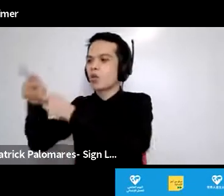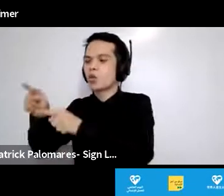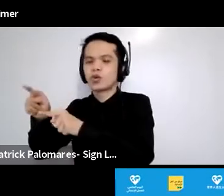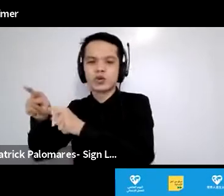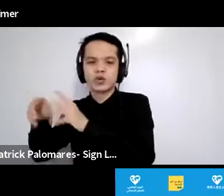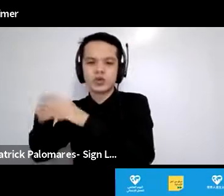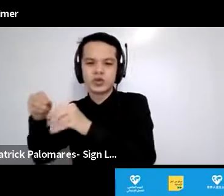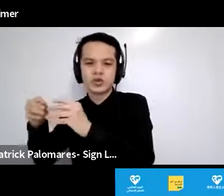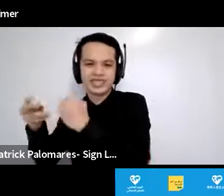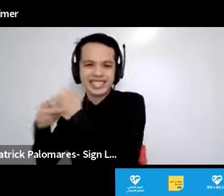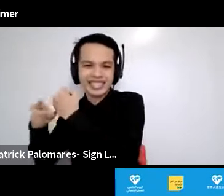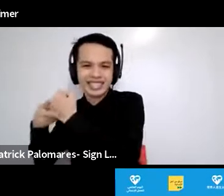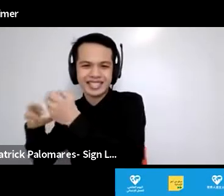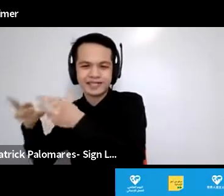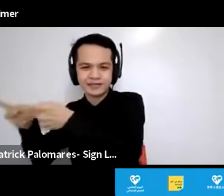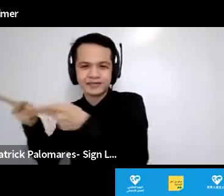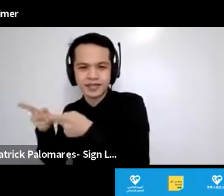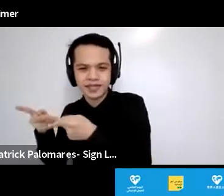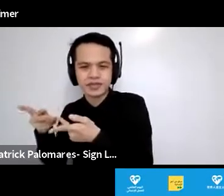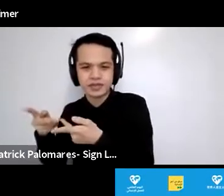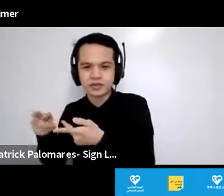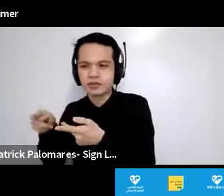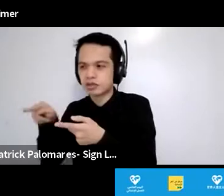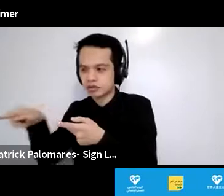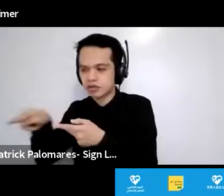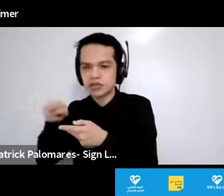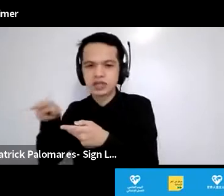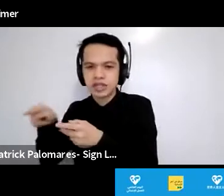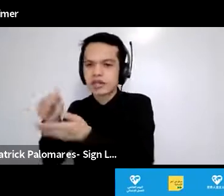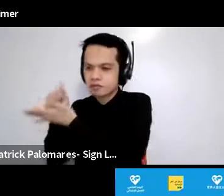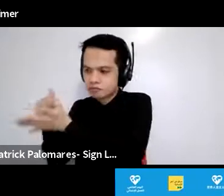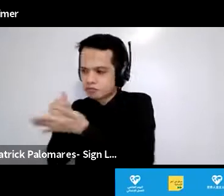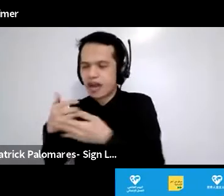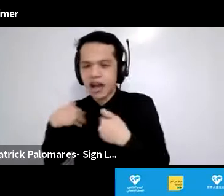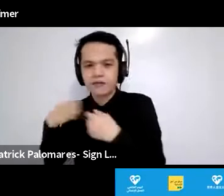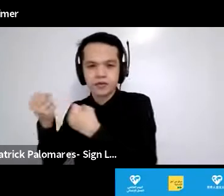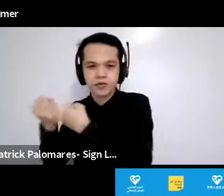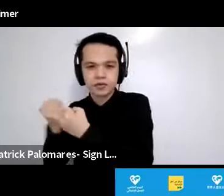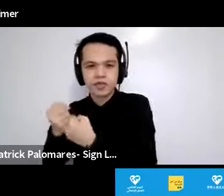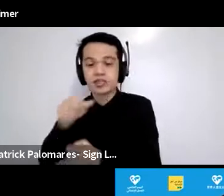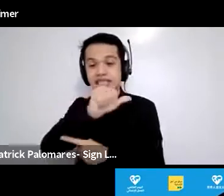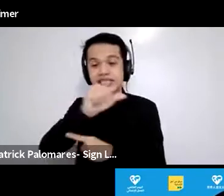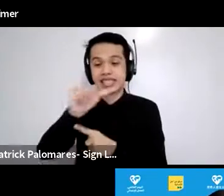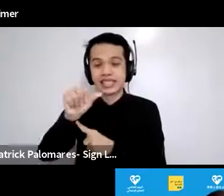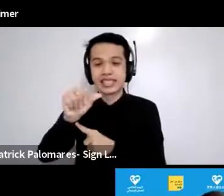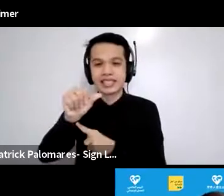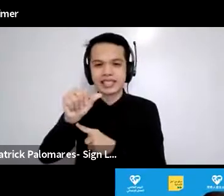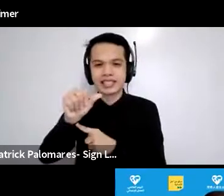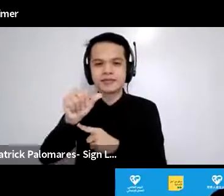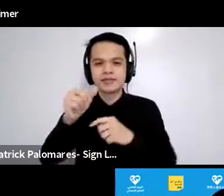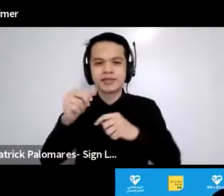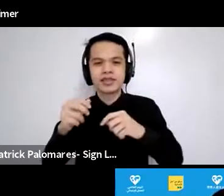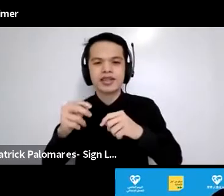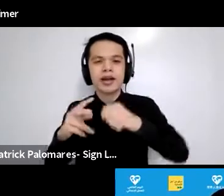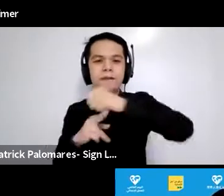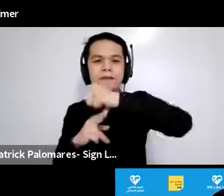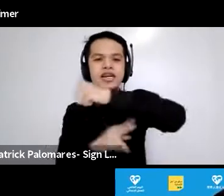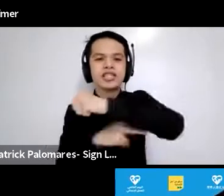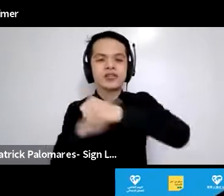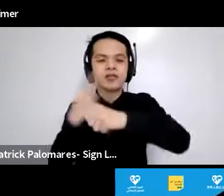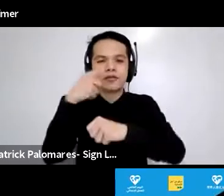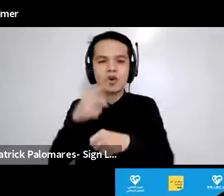you know, a preposition intervention in place. So AA also bridge development and